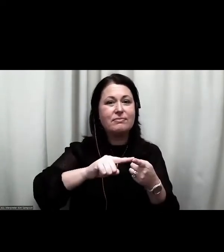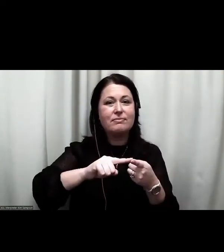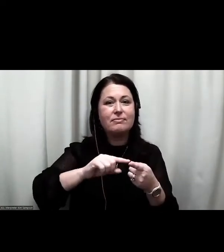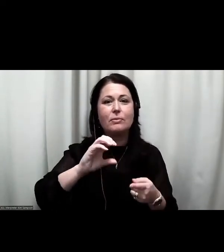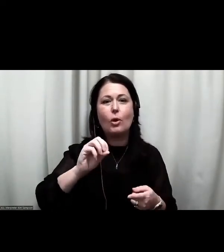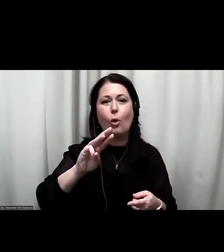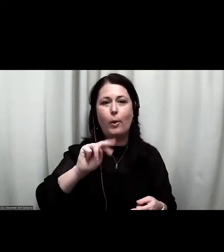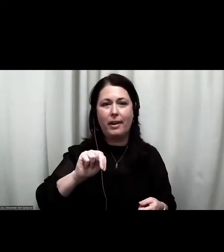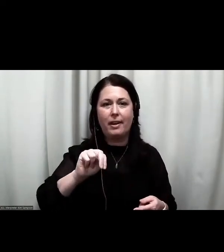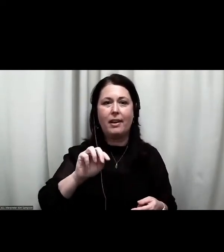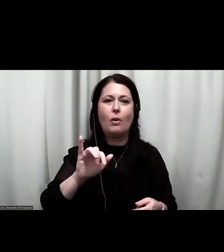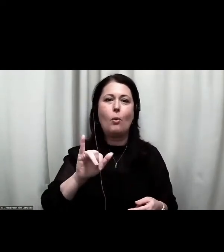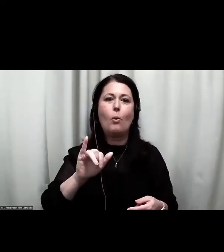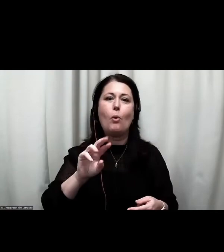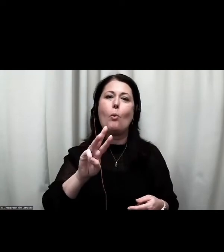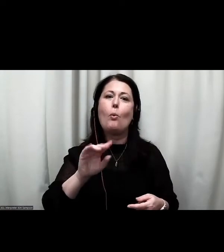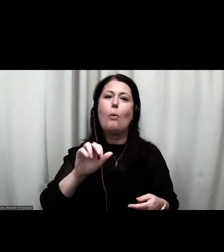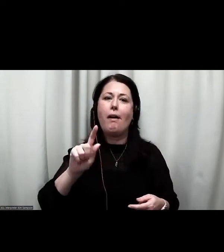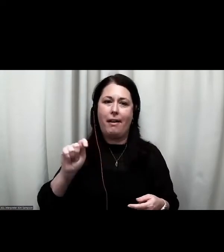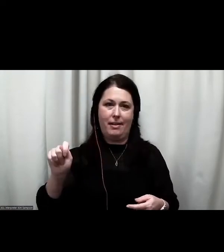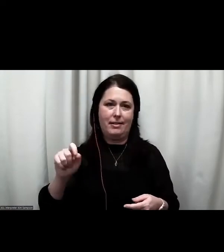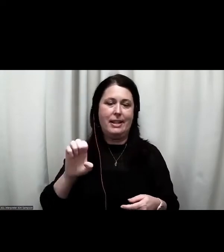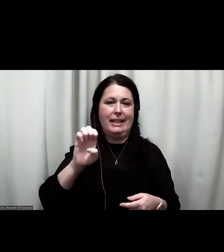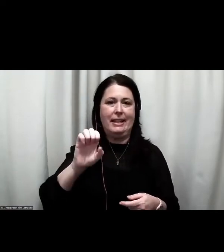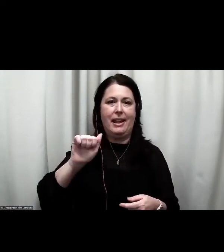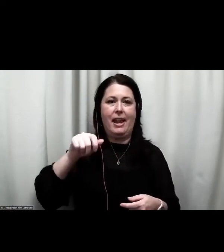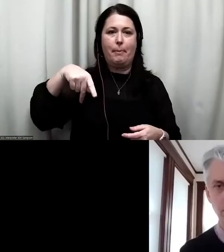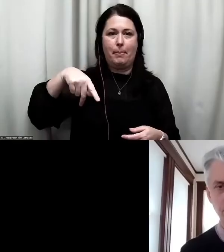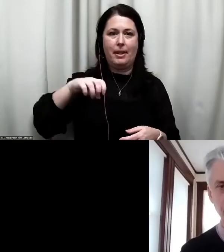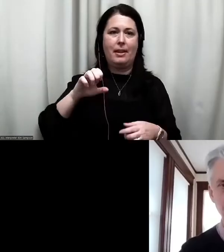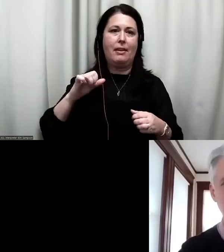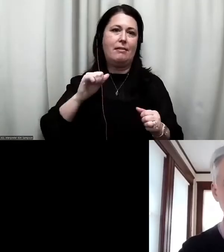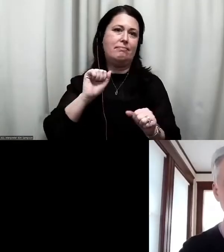Owen Wyatt in the Employee Assistance Program.